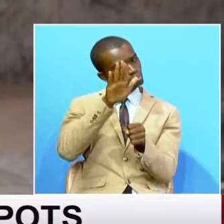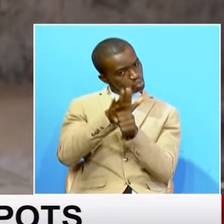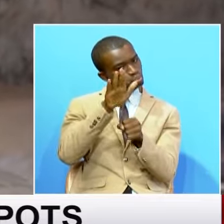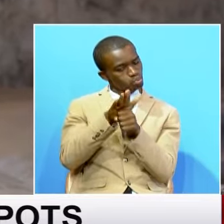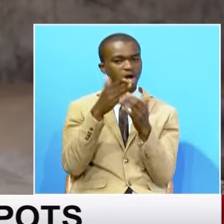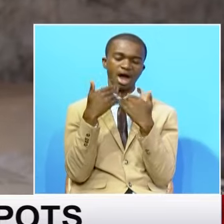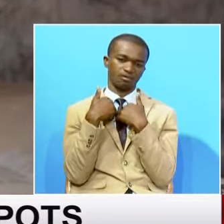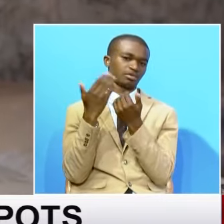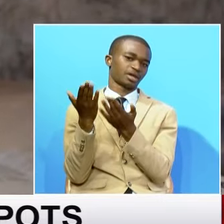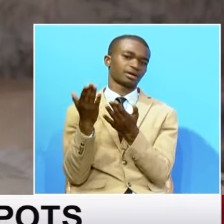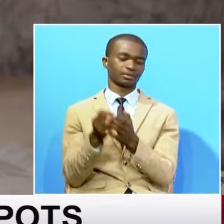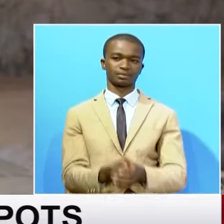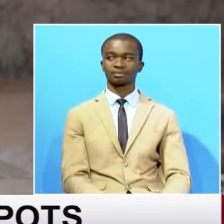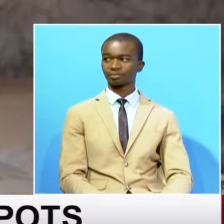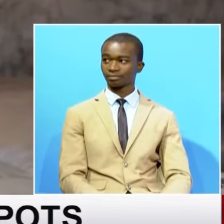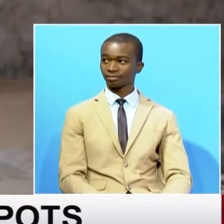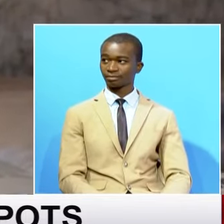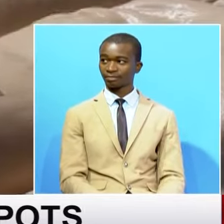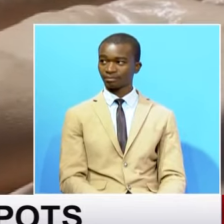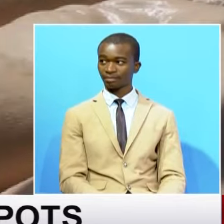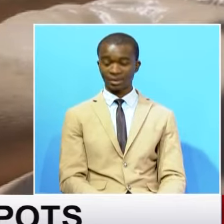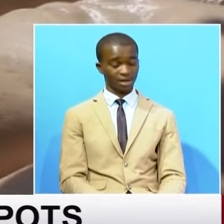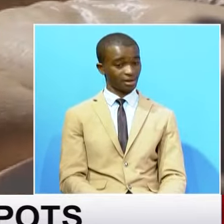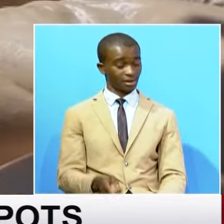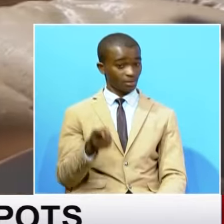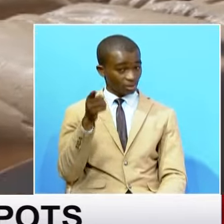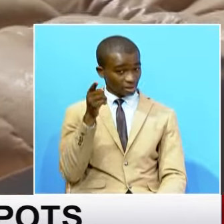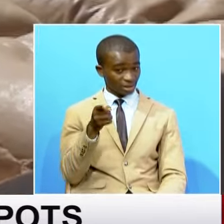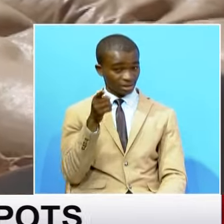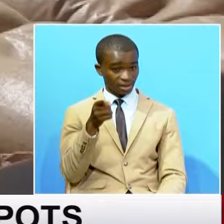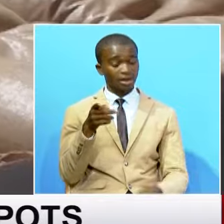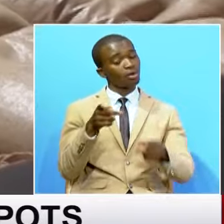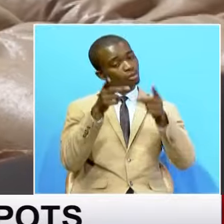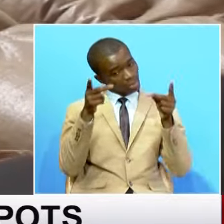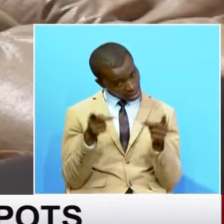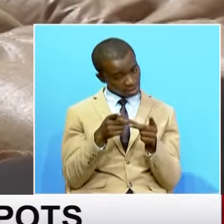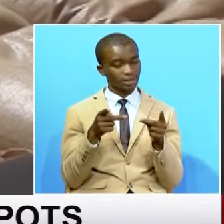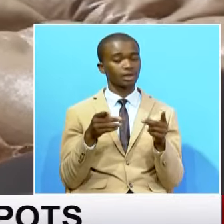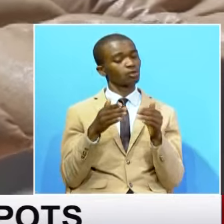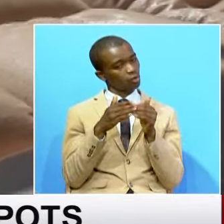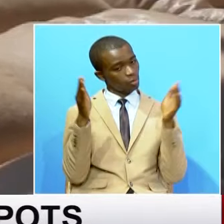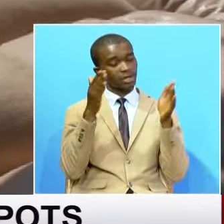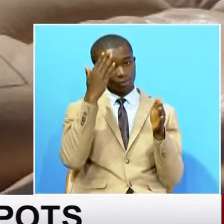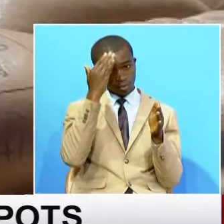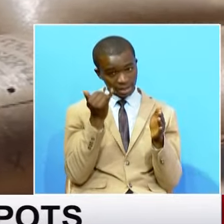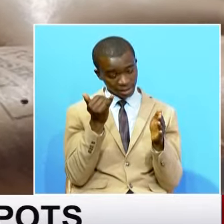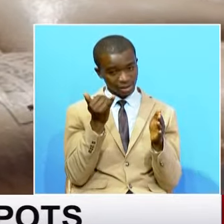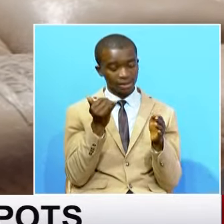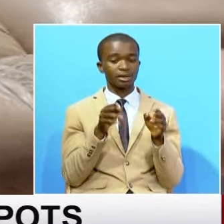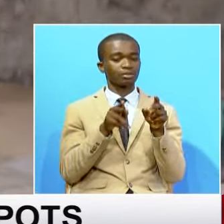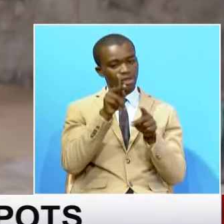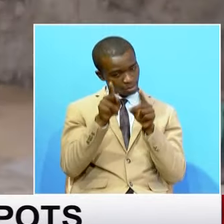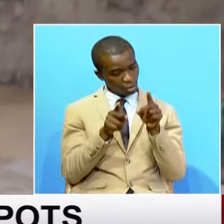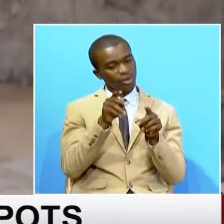which have been opened for people to access the community sales and also the